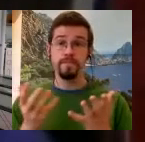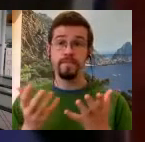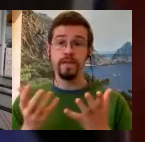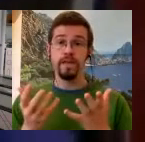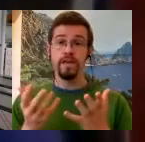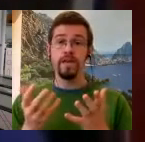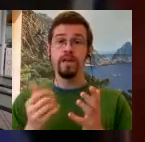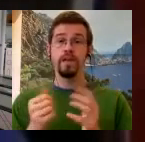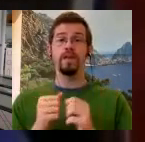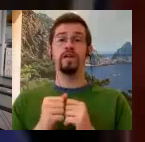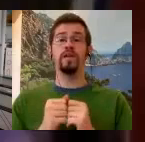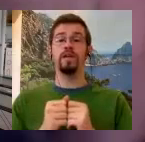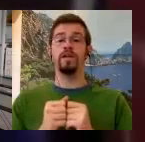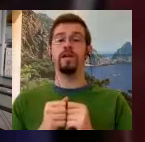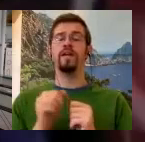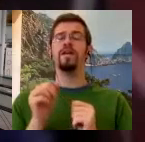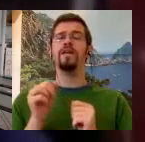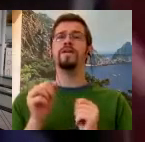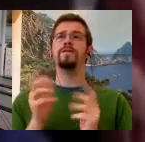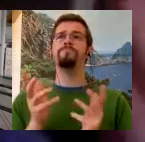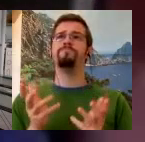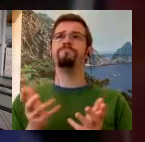is just what the...